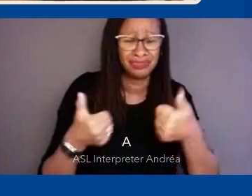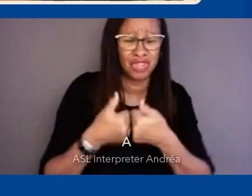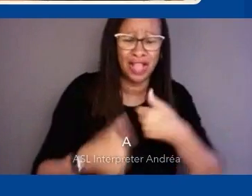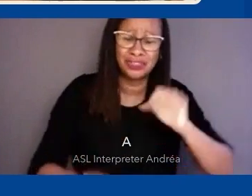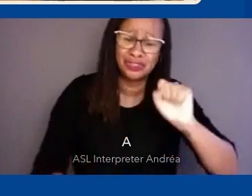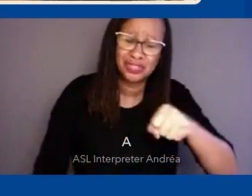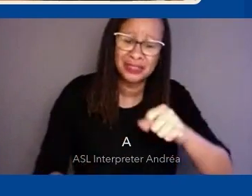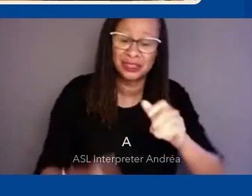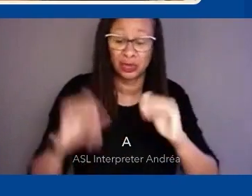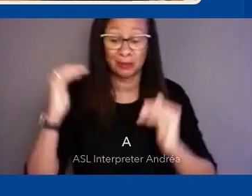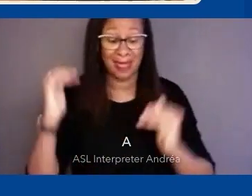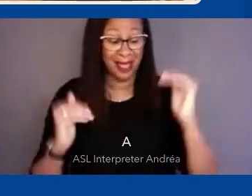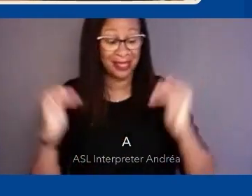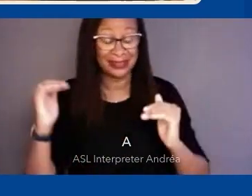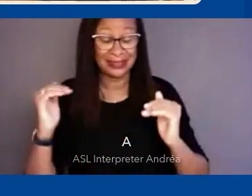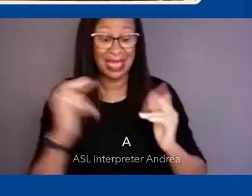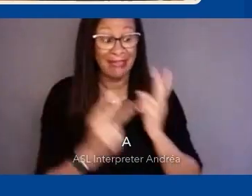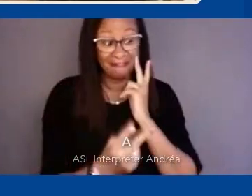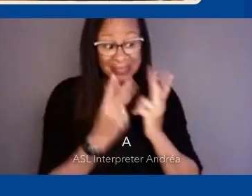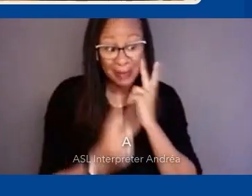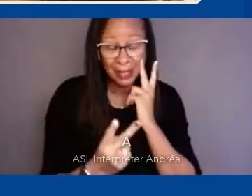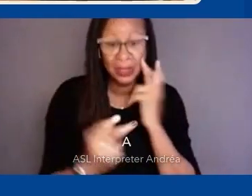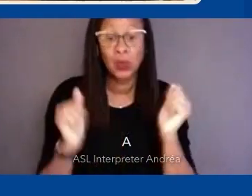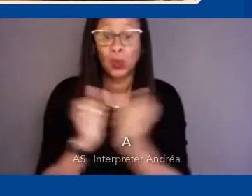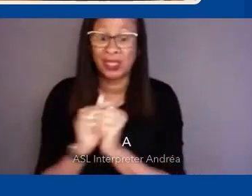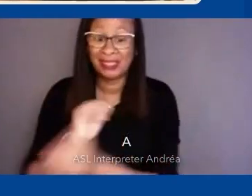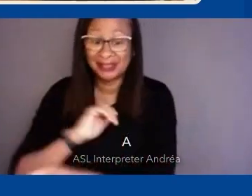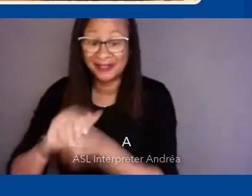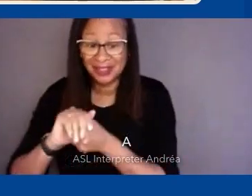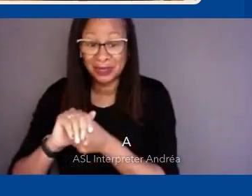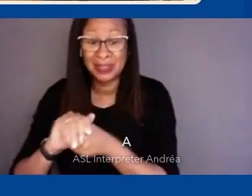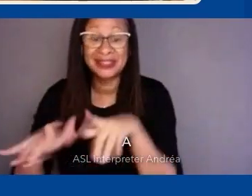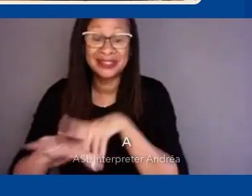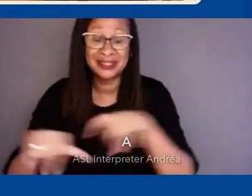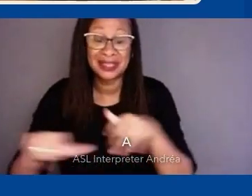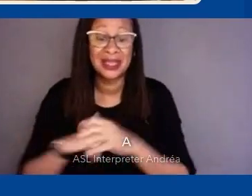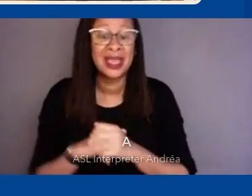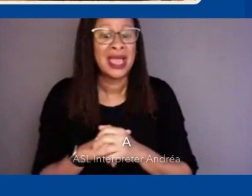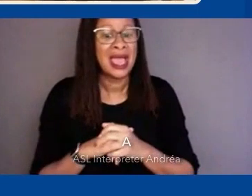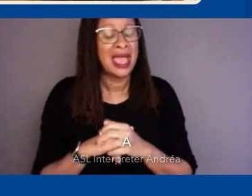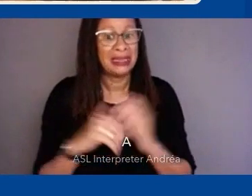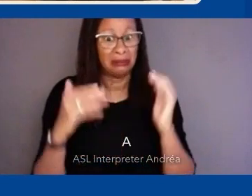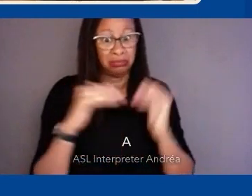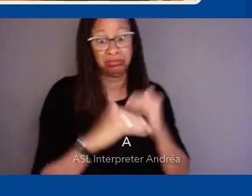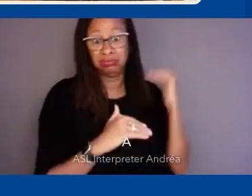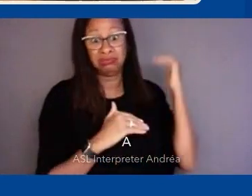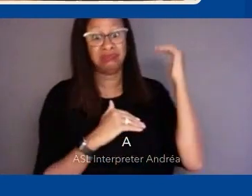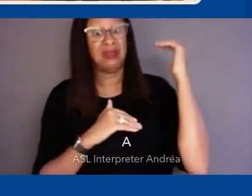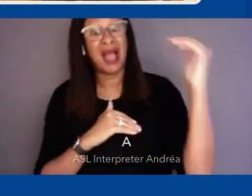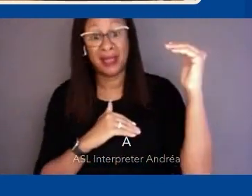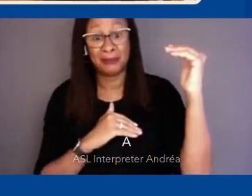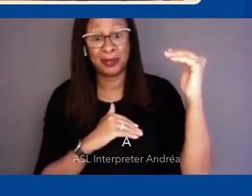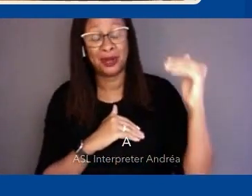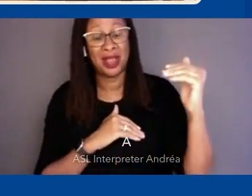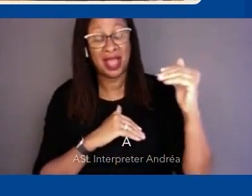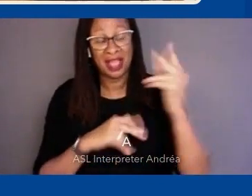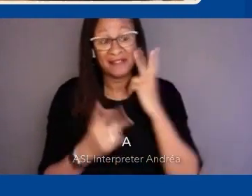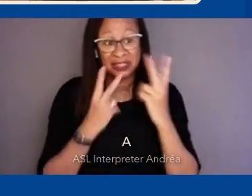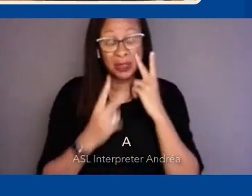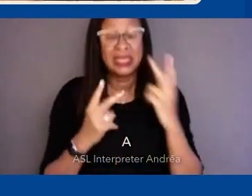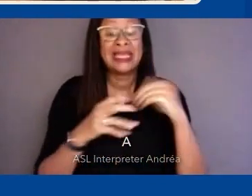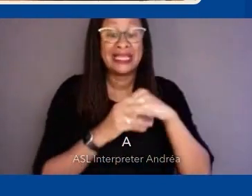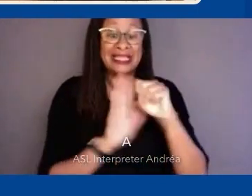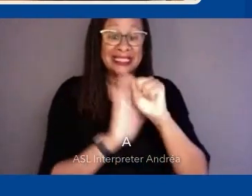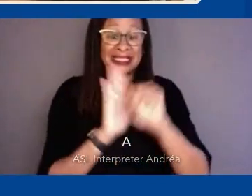that visibility and invisibility. And then certainly the hypervisibility within the state security apparatus,